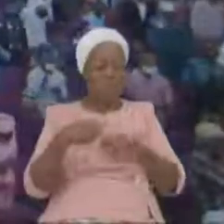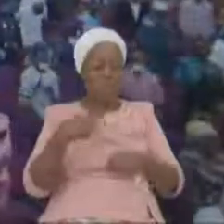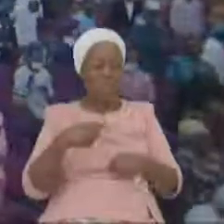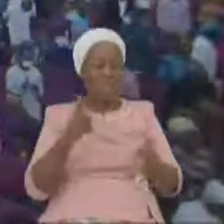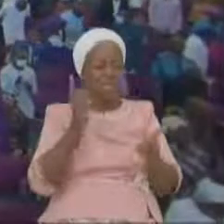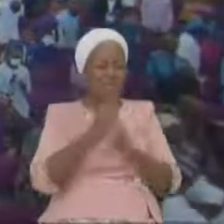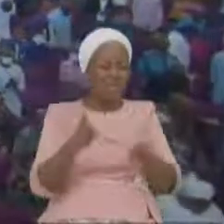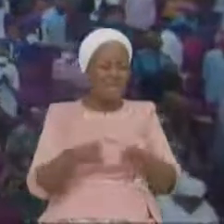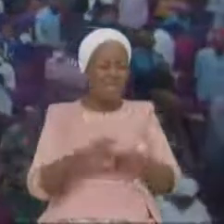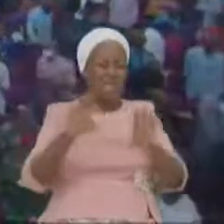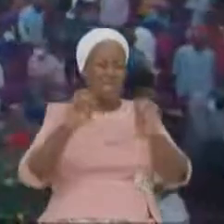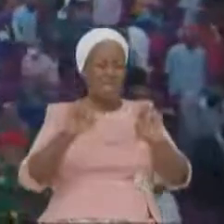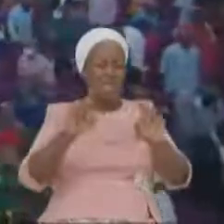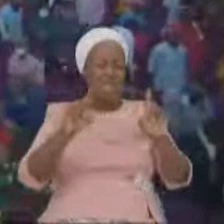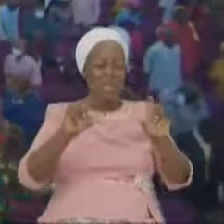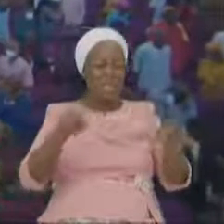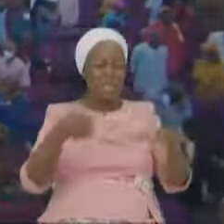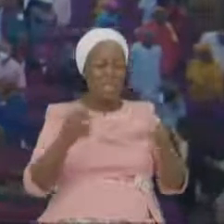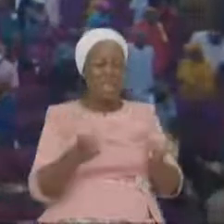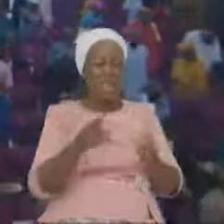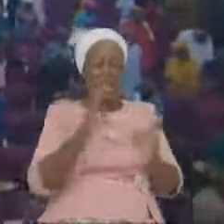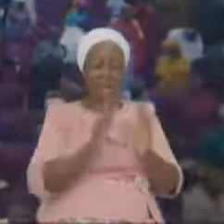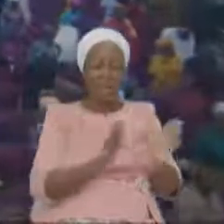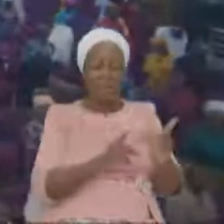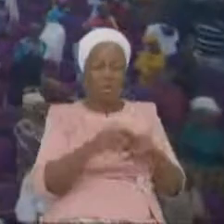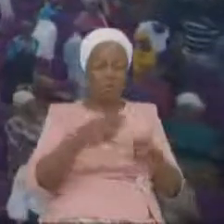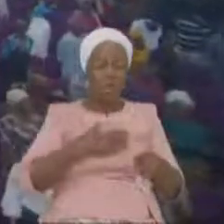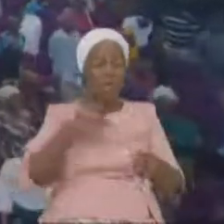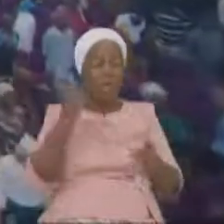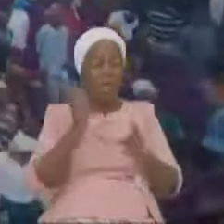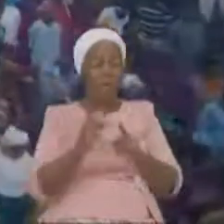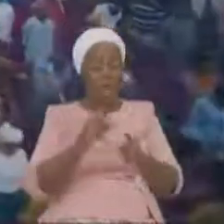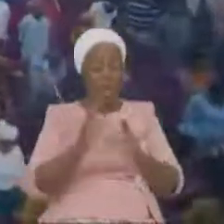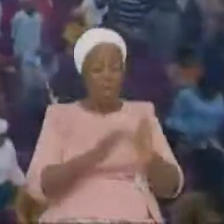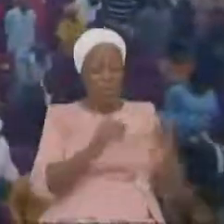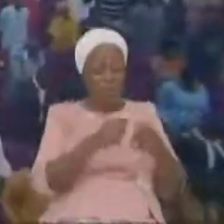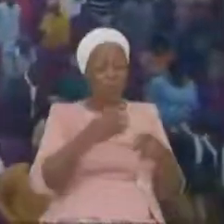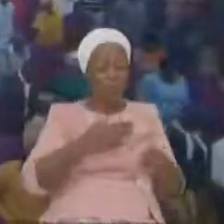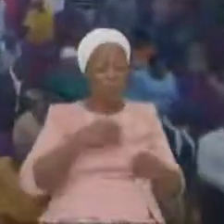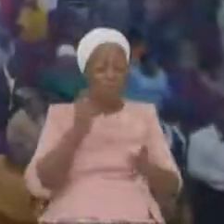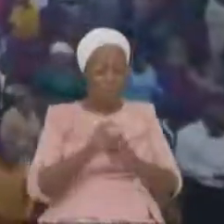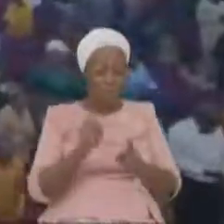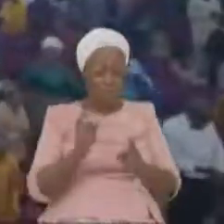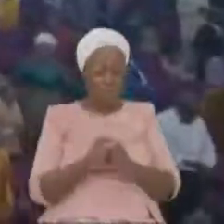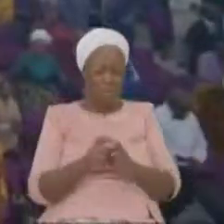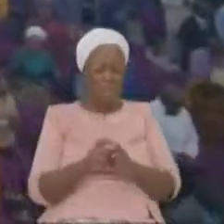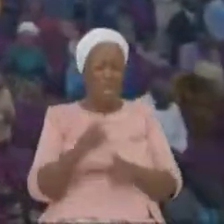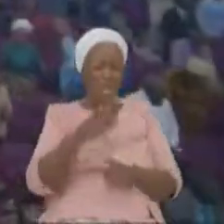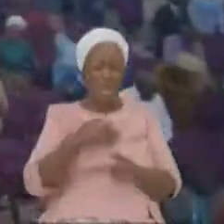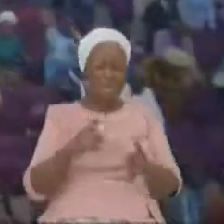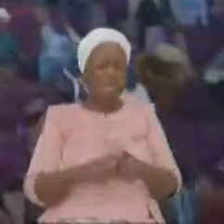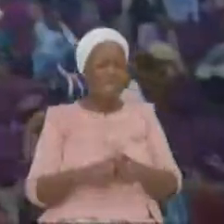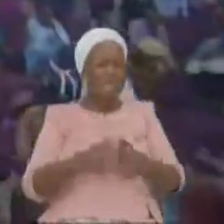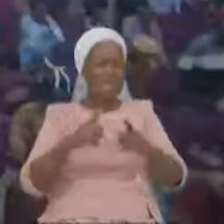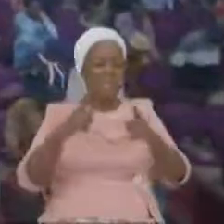Elijah, according to my word, according to my word, and great